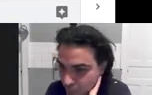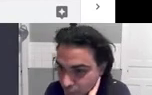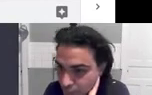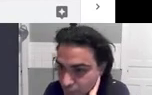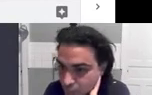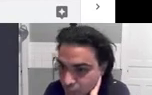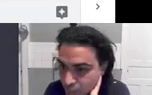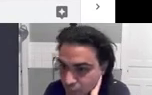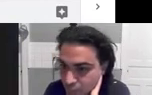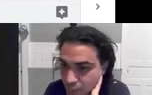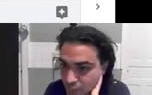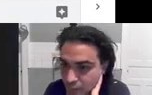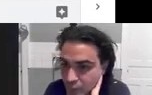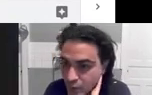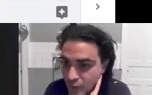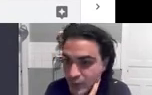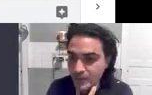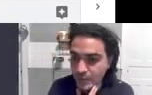Oh.